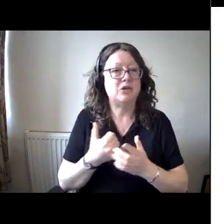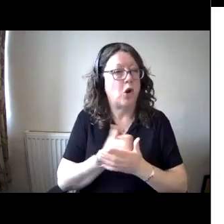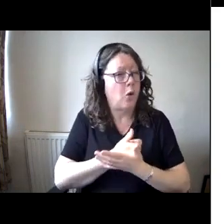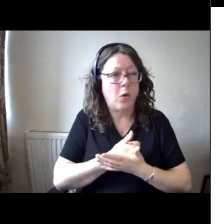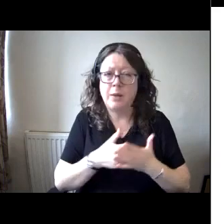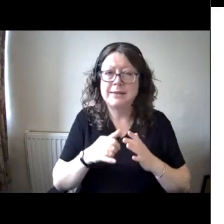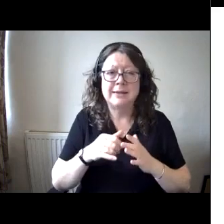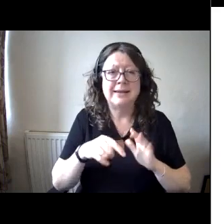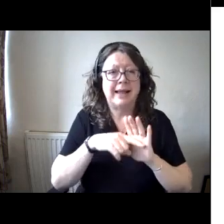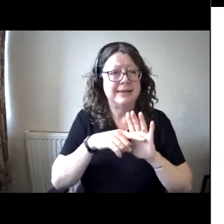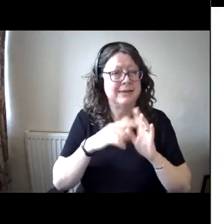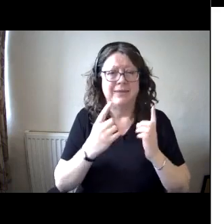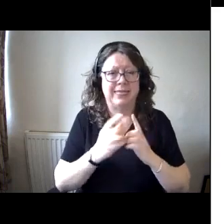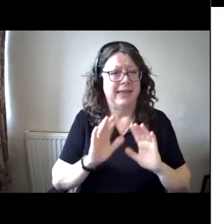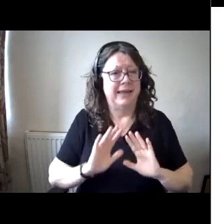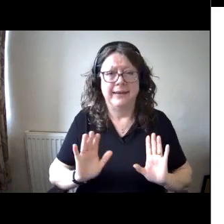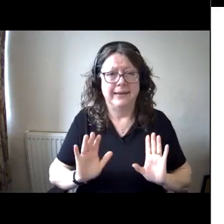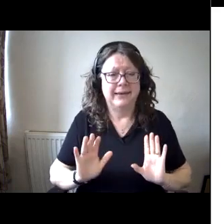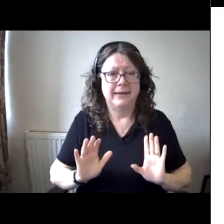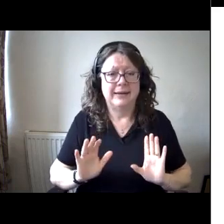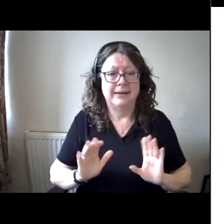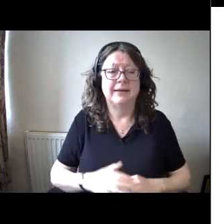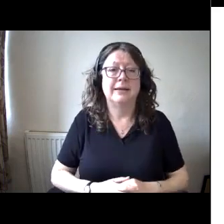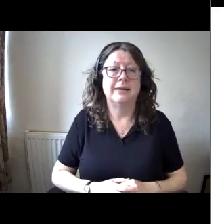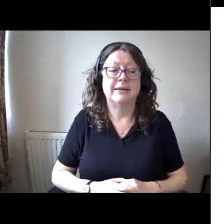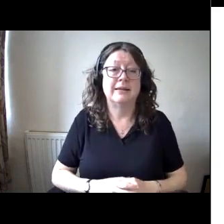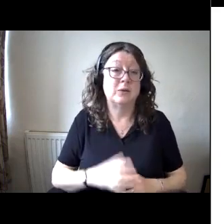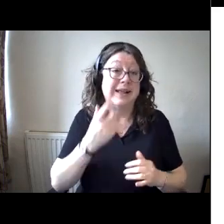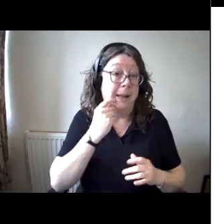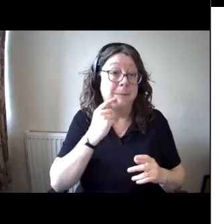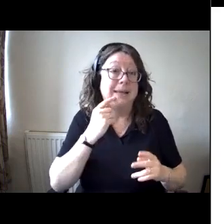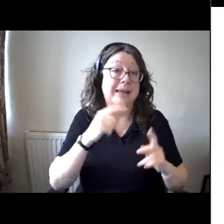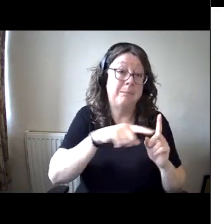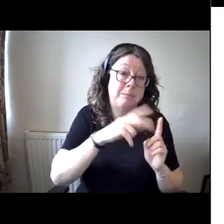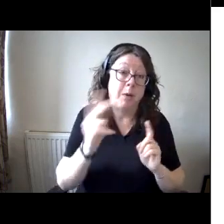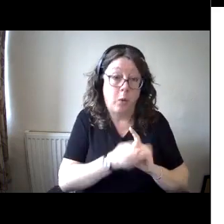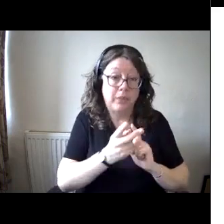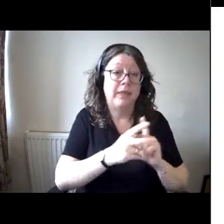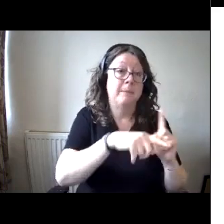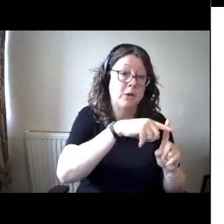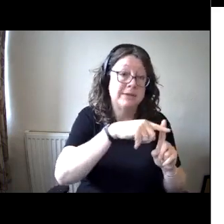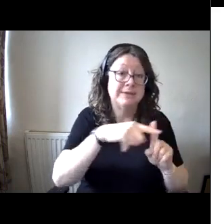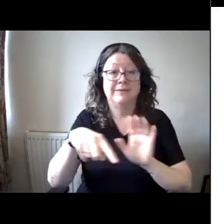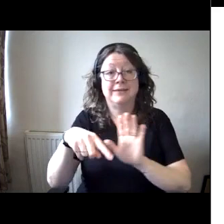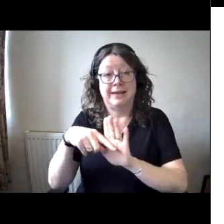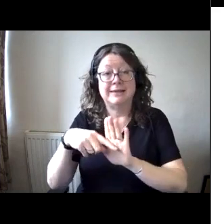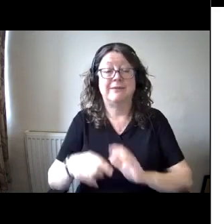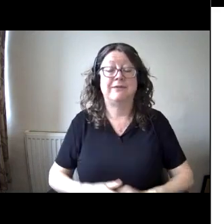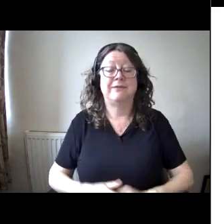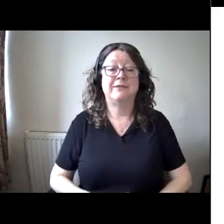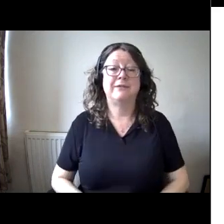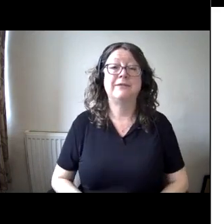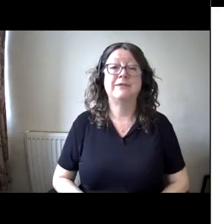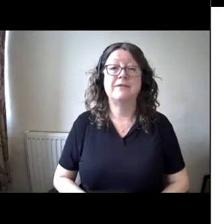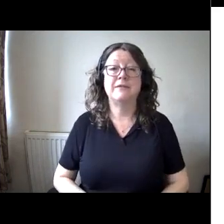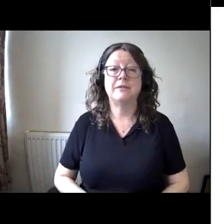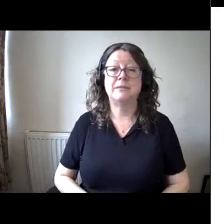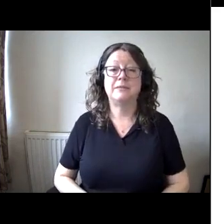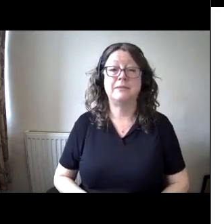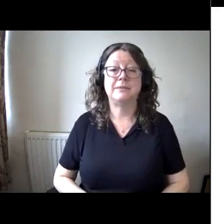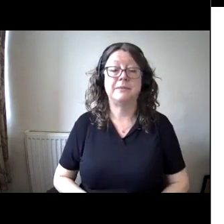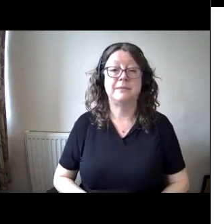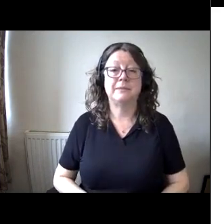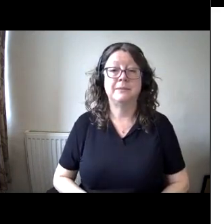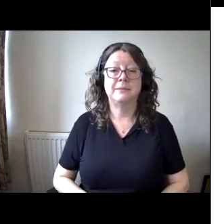itself an issue. It can be seen as a strength in some ways, and maybe in other ways not